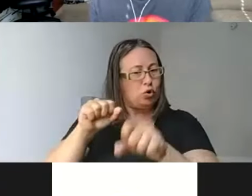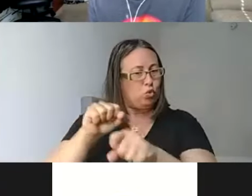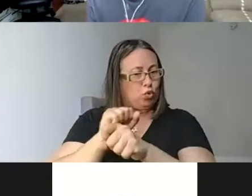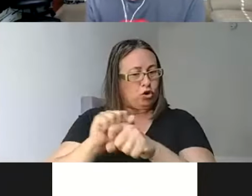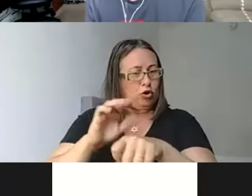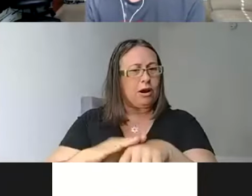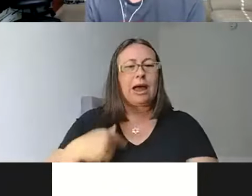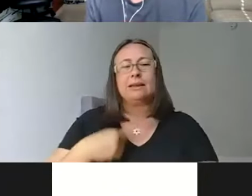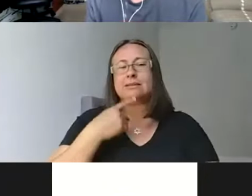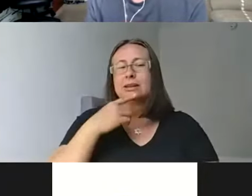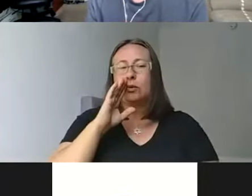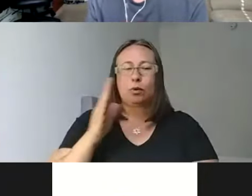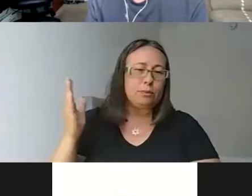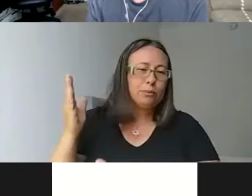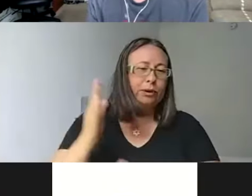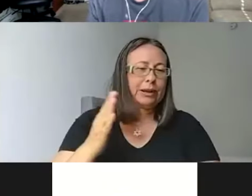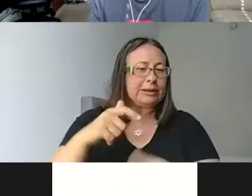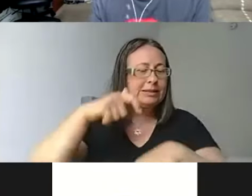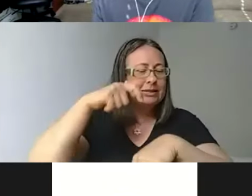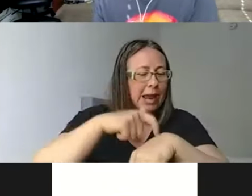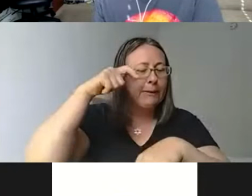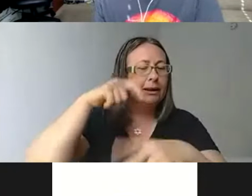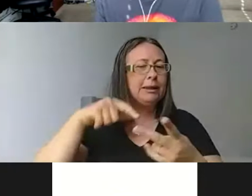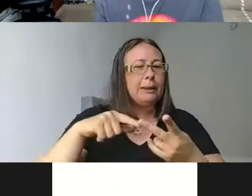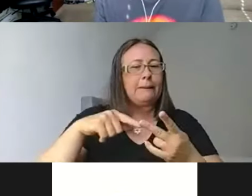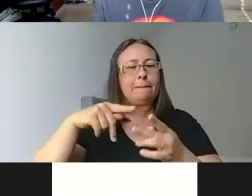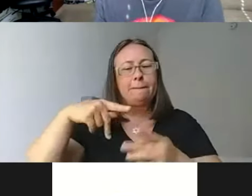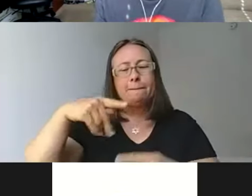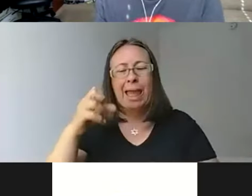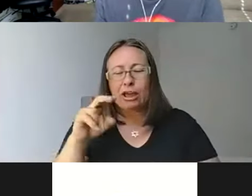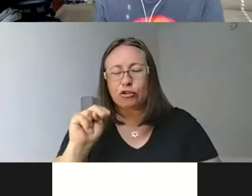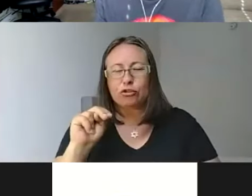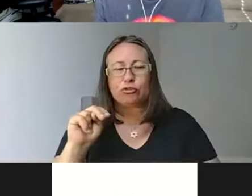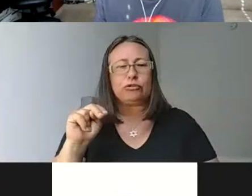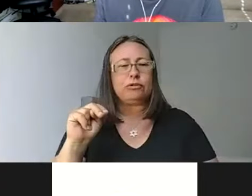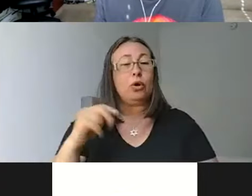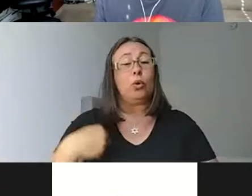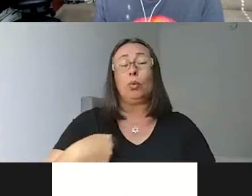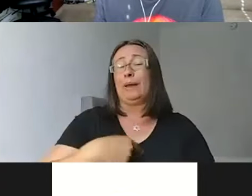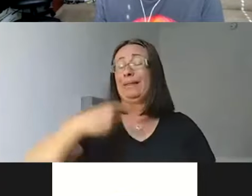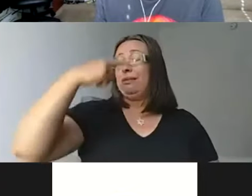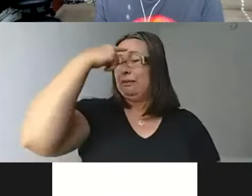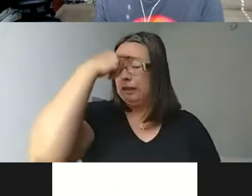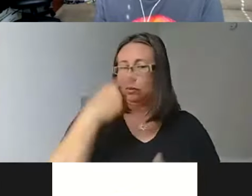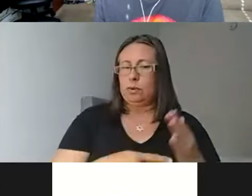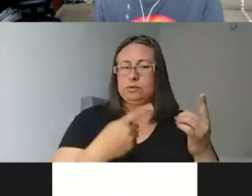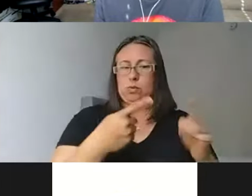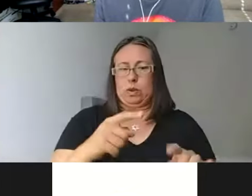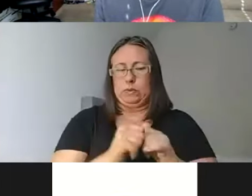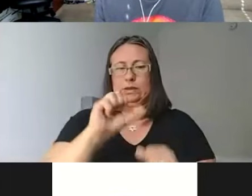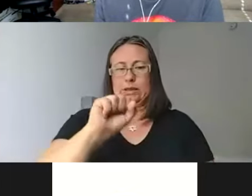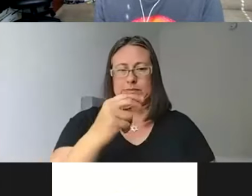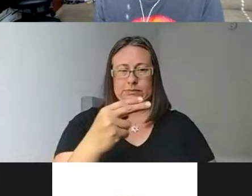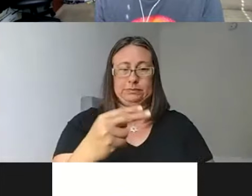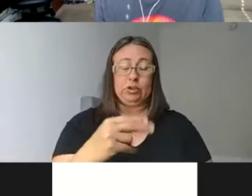I'd bring sort of this timing and patterning back together at the end. We think this is what's going on with Sonic Hedgehog, that early